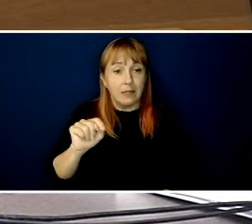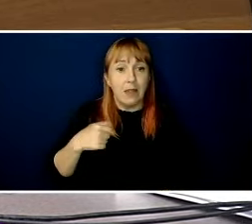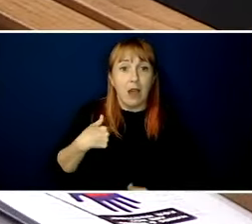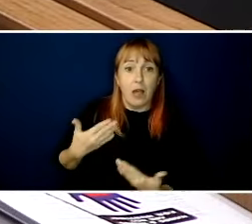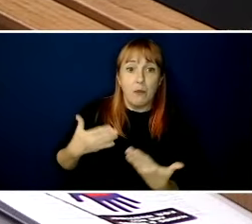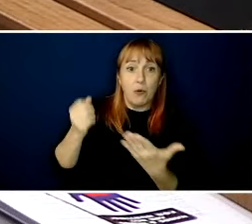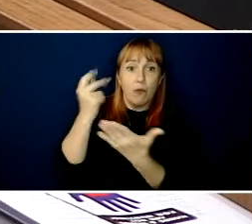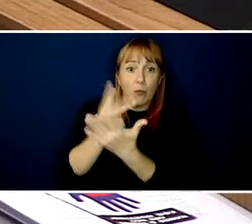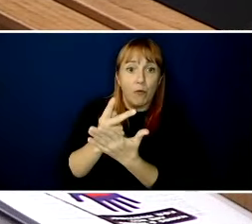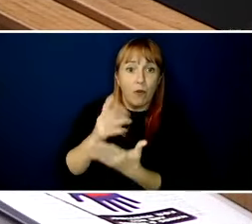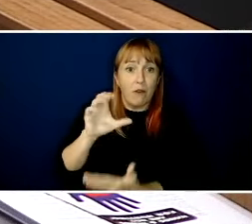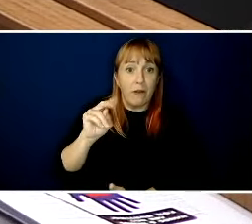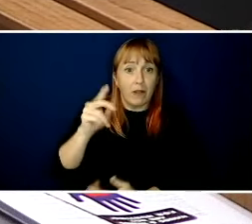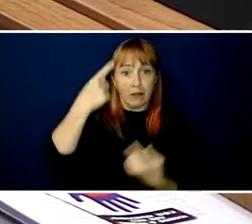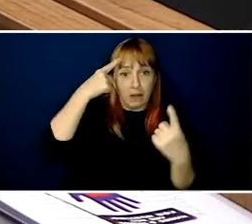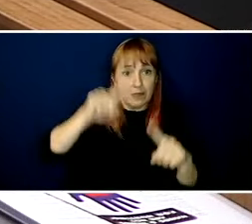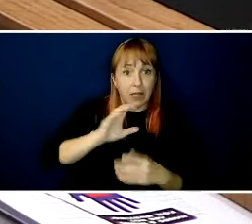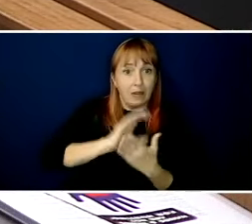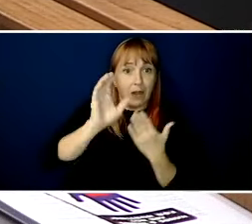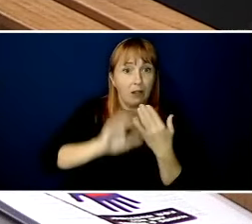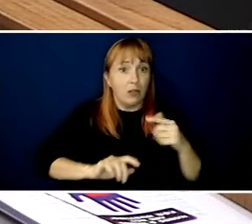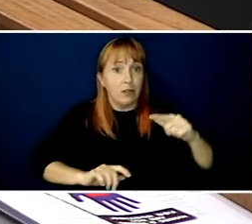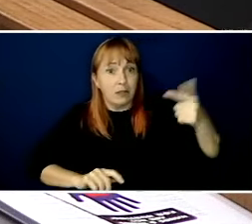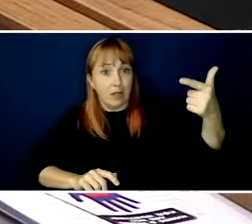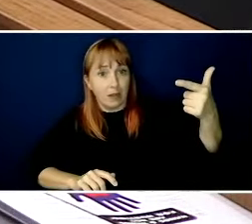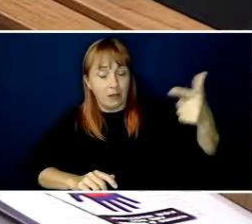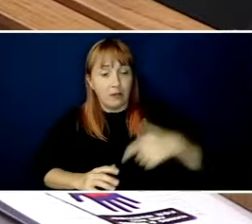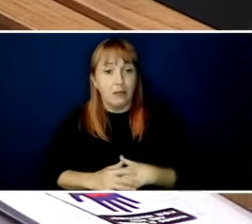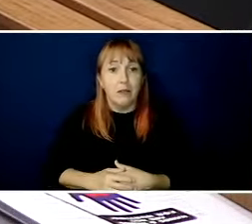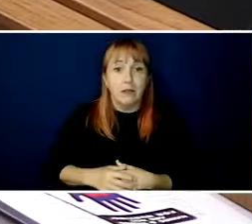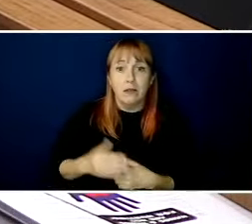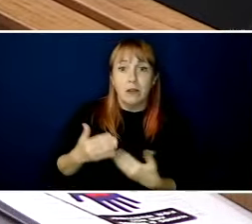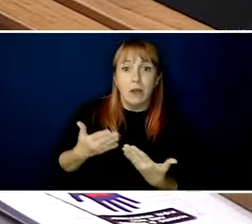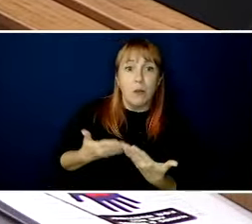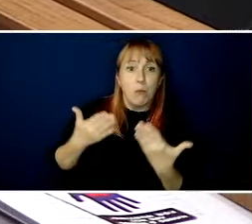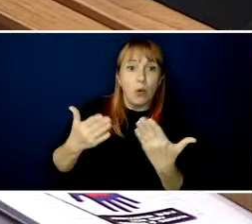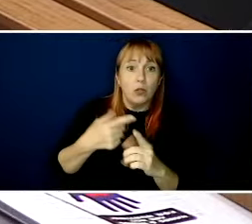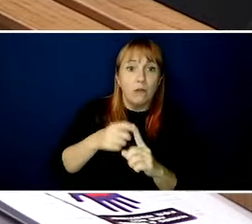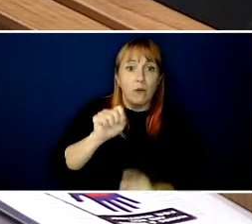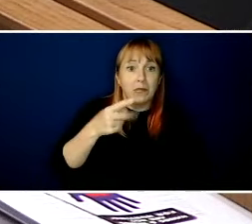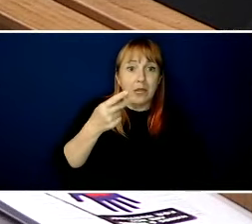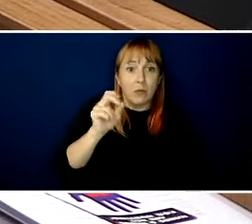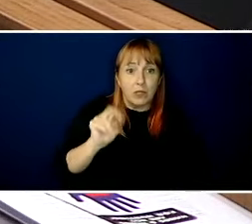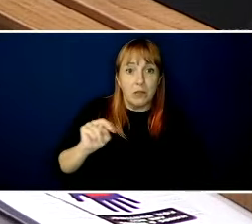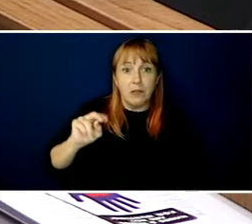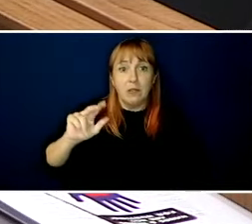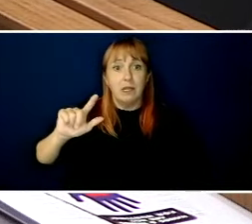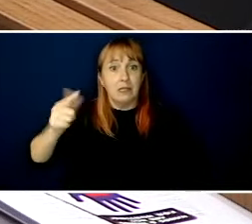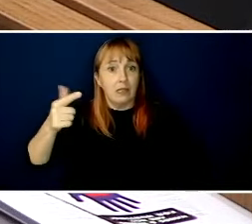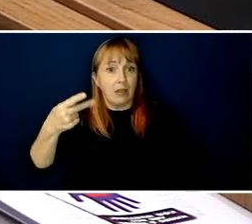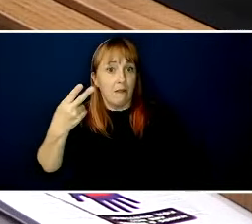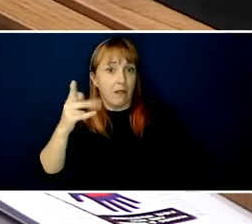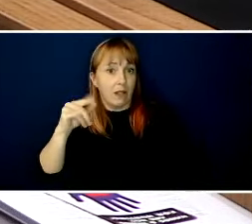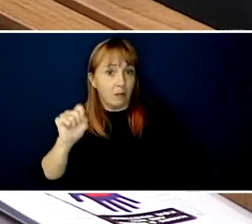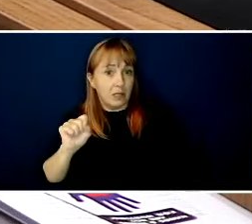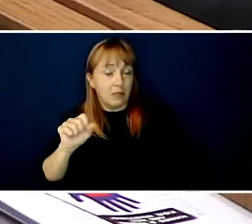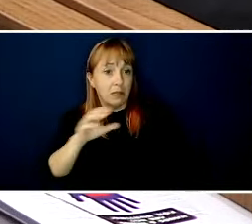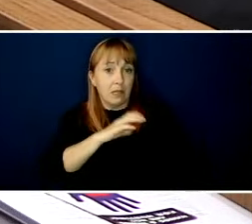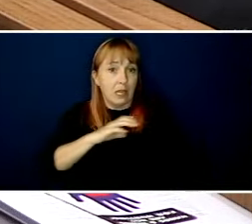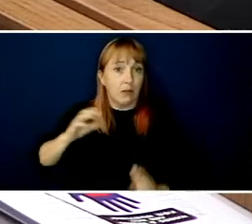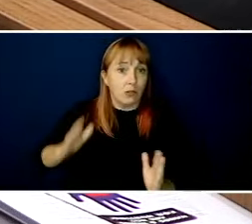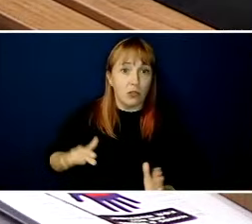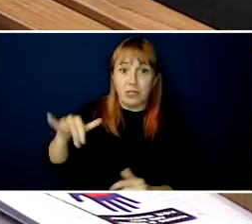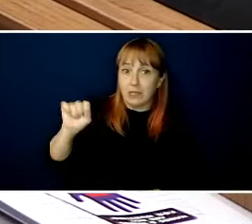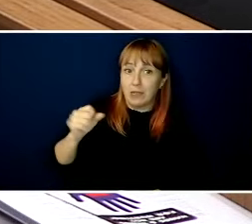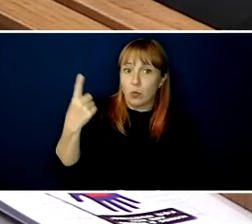the consent calendar. Second. Motion by Stapleton, second by Phillips. Councillor, to your motion. Thank you. Yes, we just have